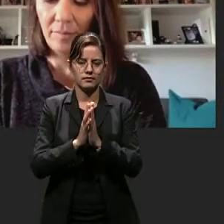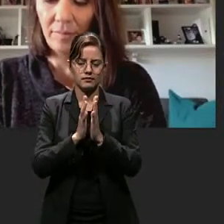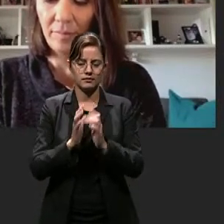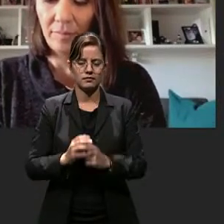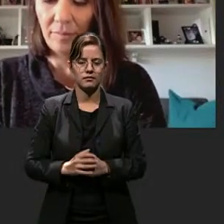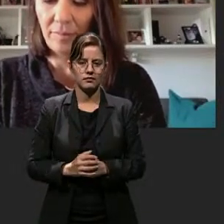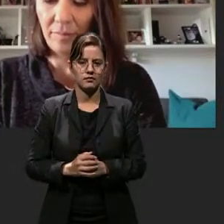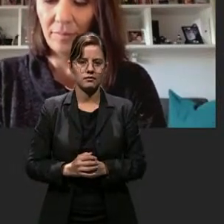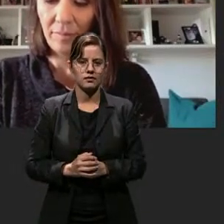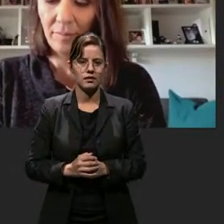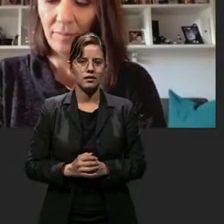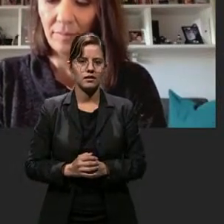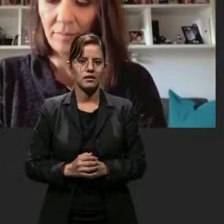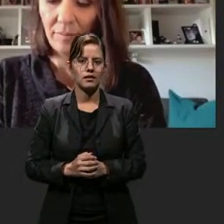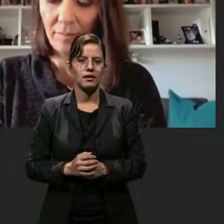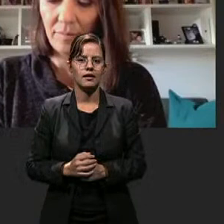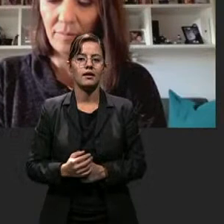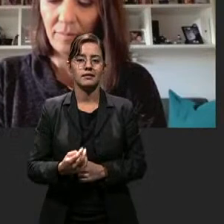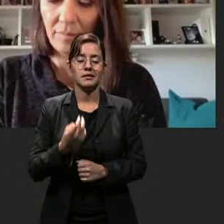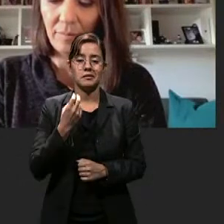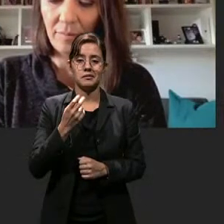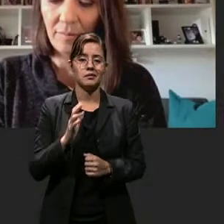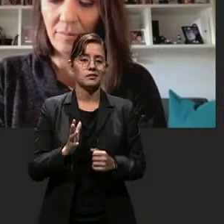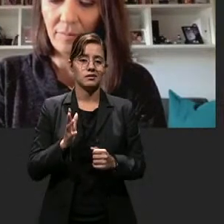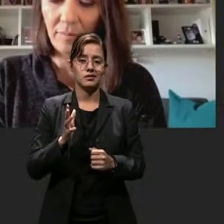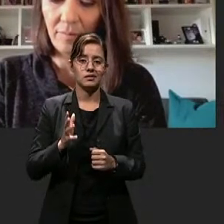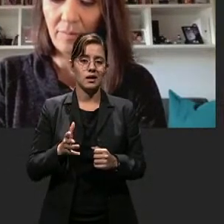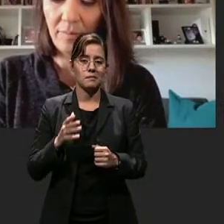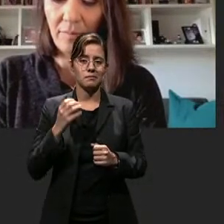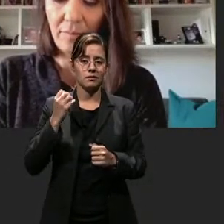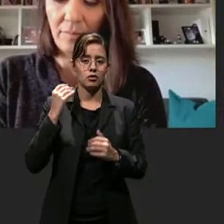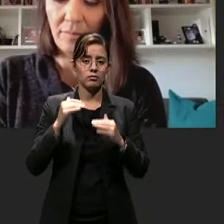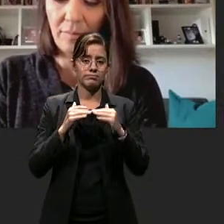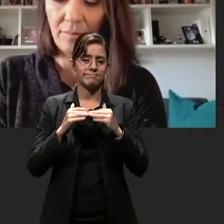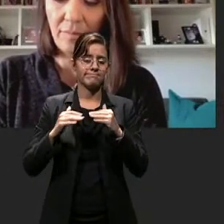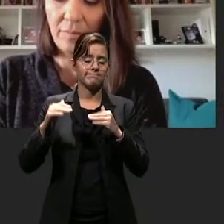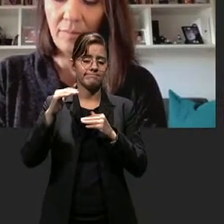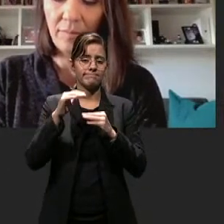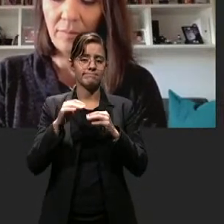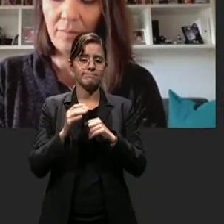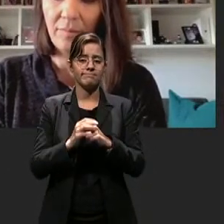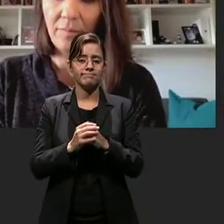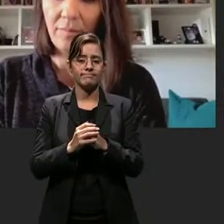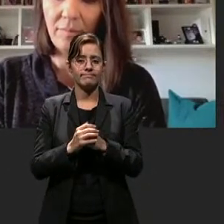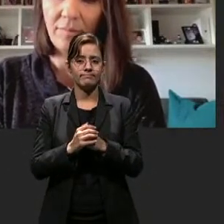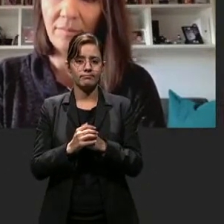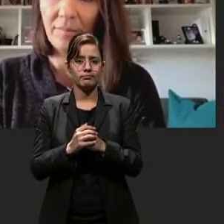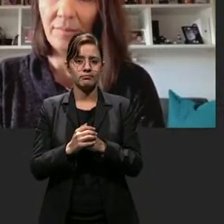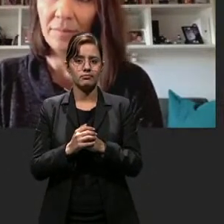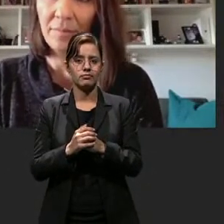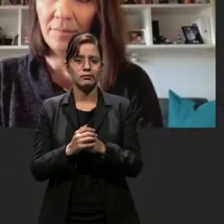me to participate in this summit that in a very